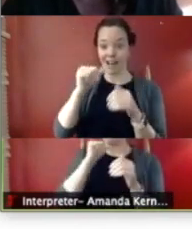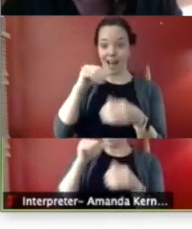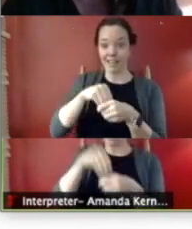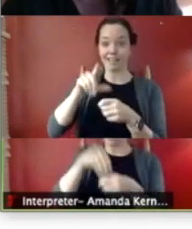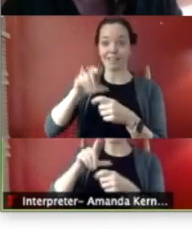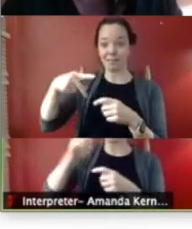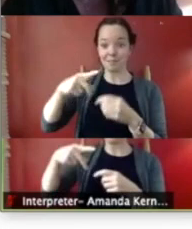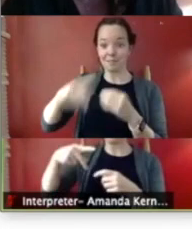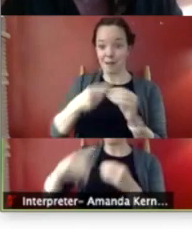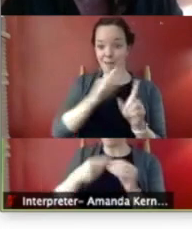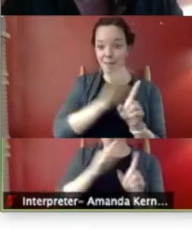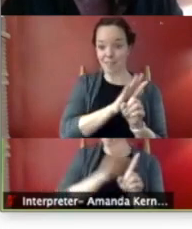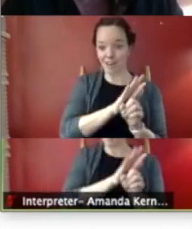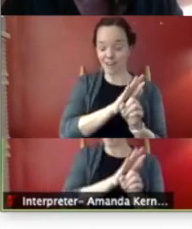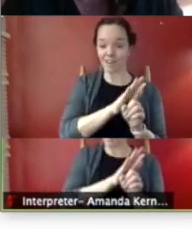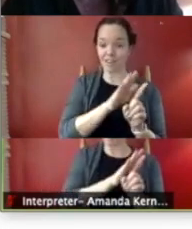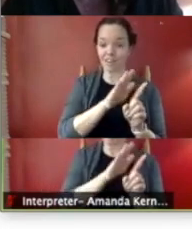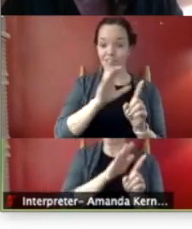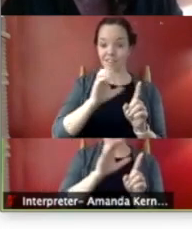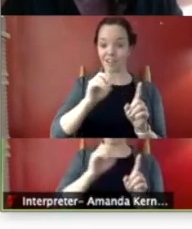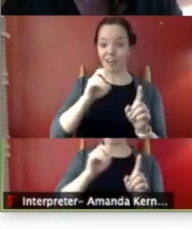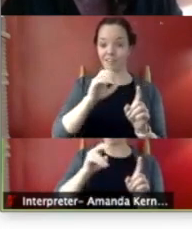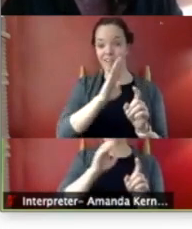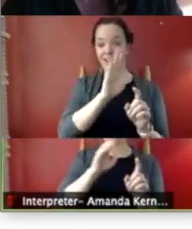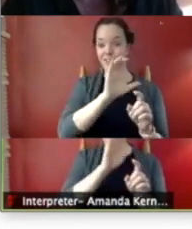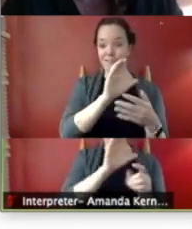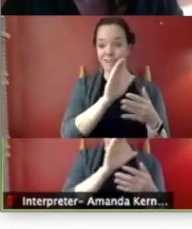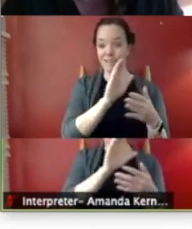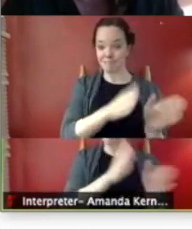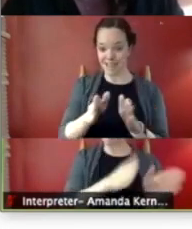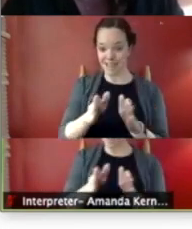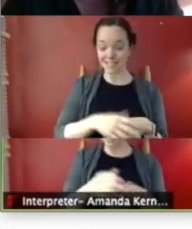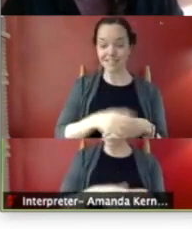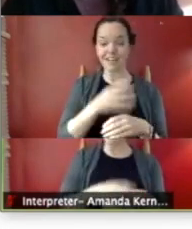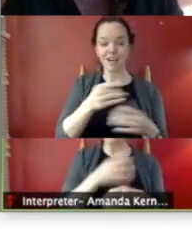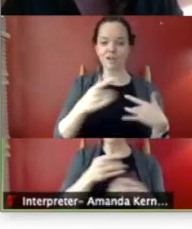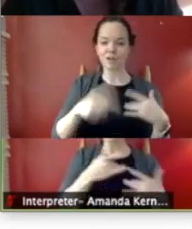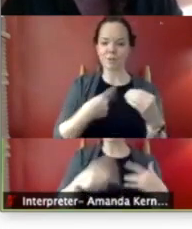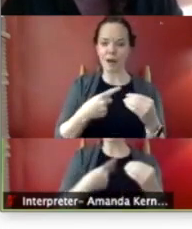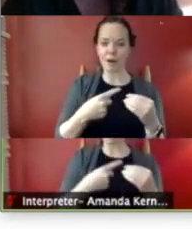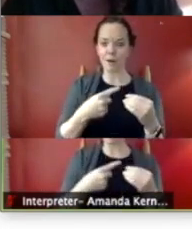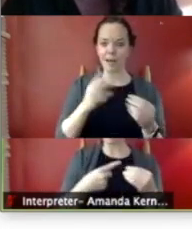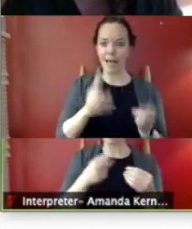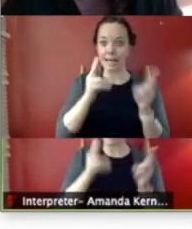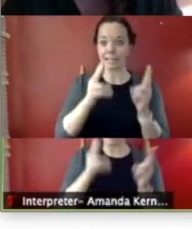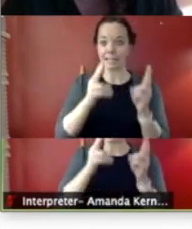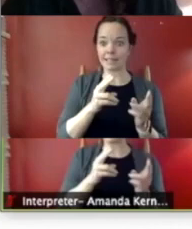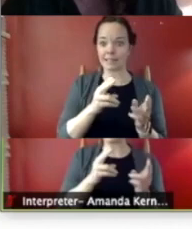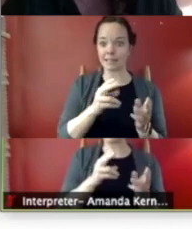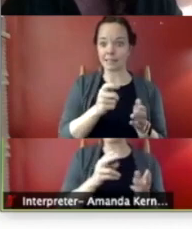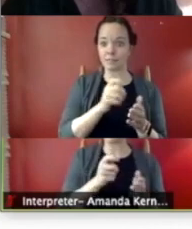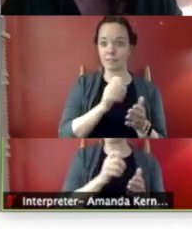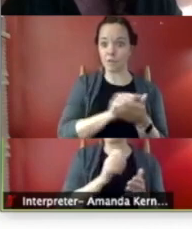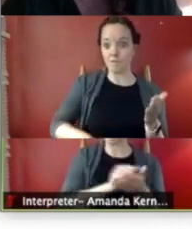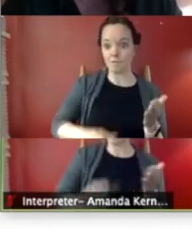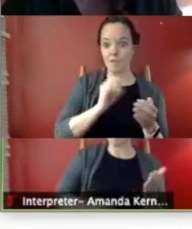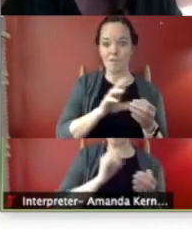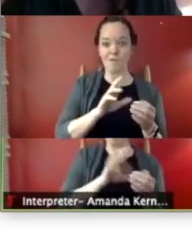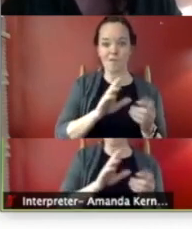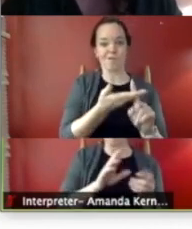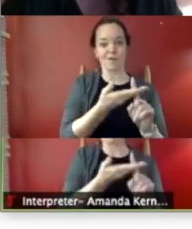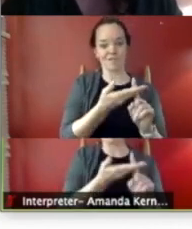reproductive plans, and being concerned about the possibility of hasty removal as well as coerced removal if self-removal was an